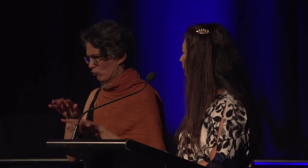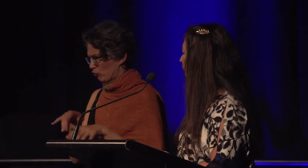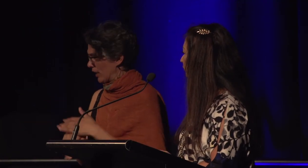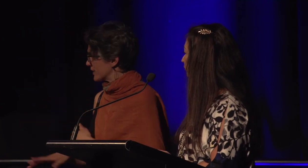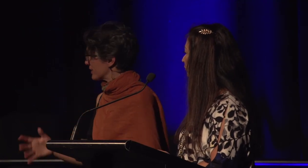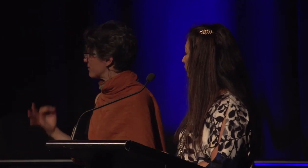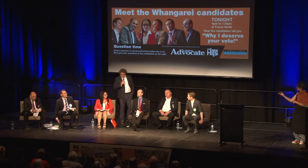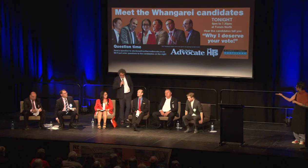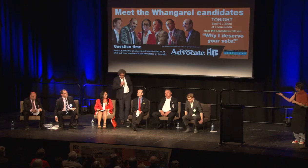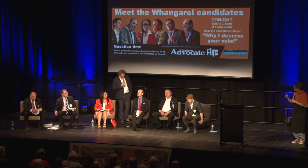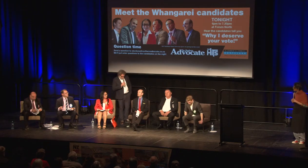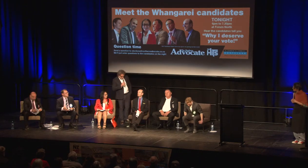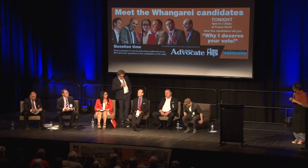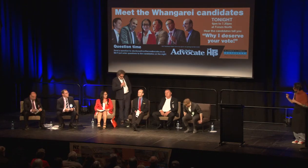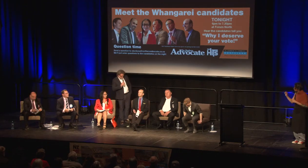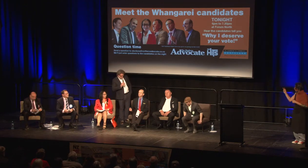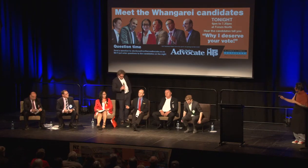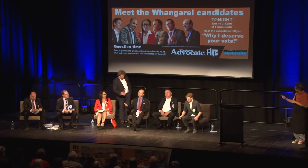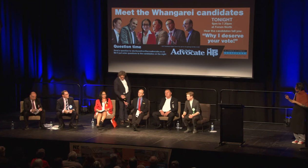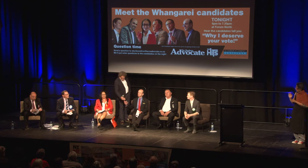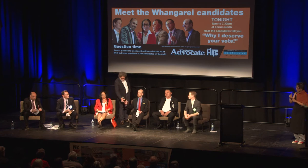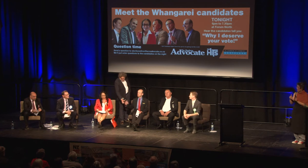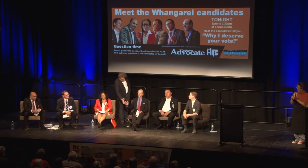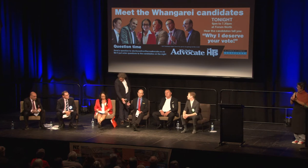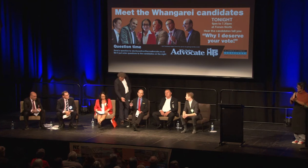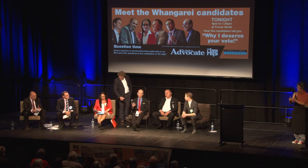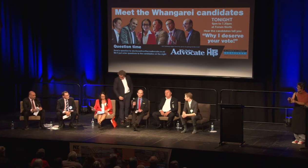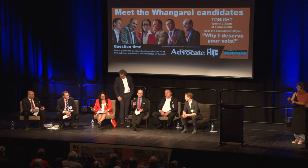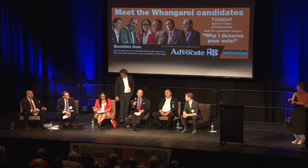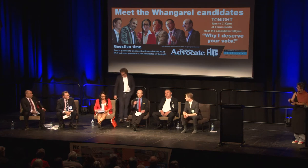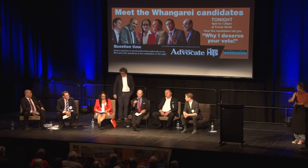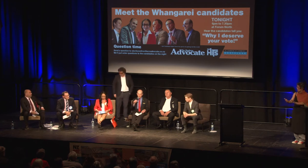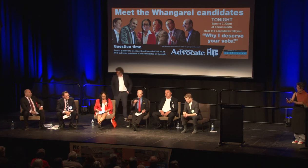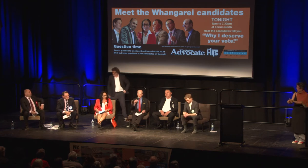Mr. Leach, your view on assisted dying?